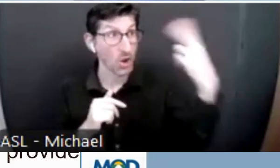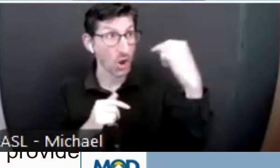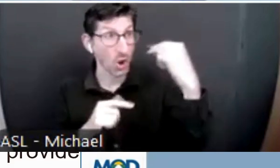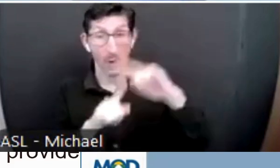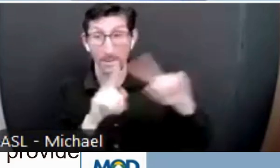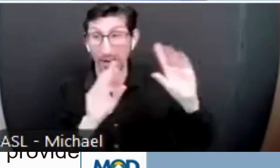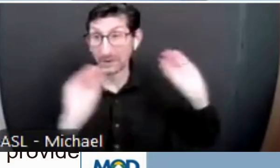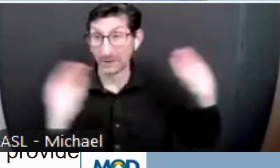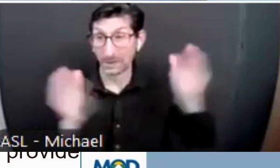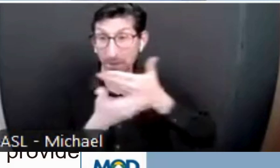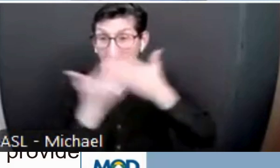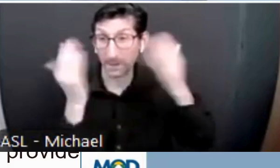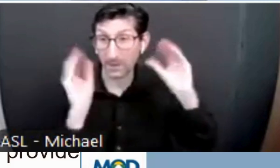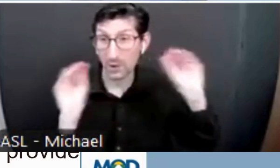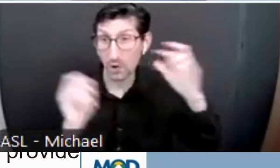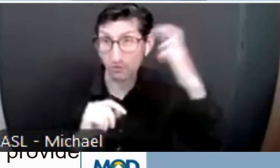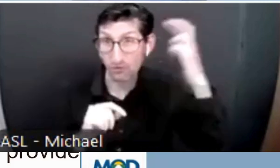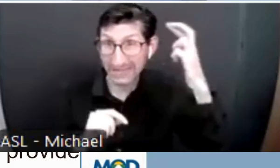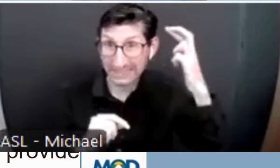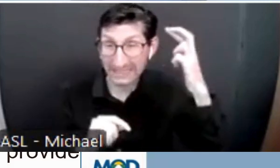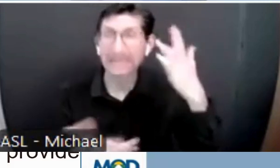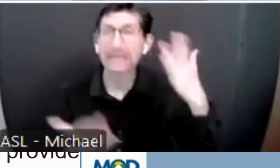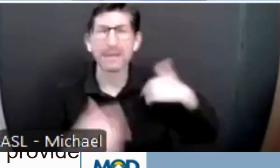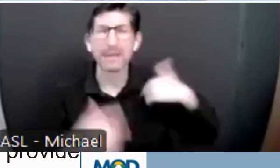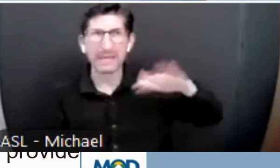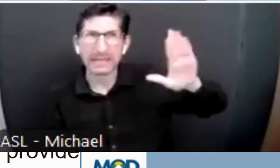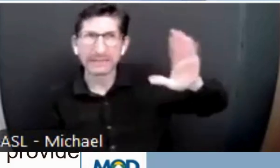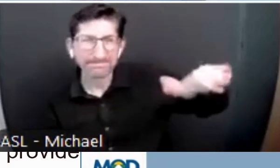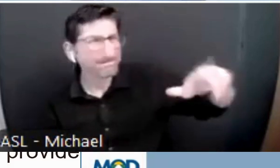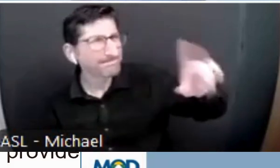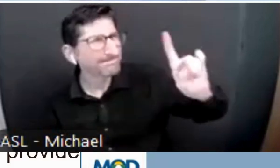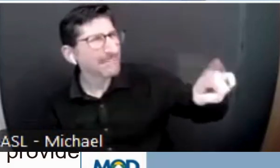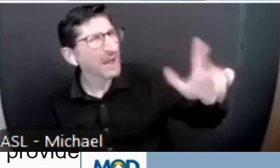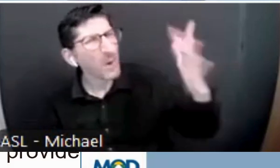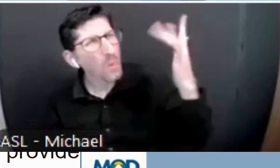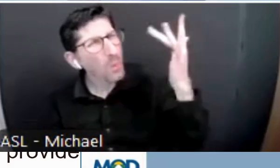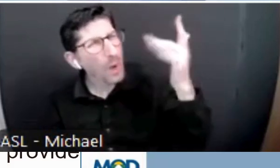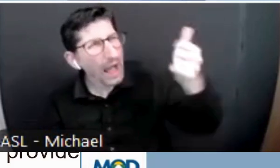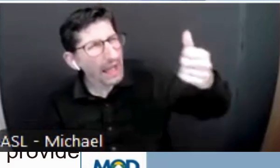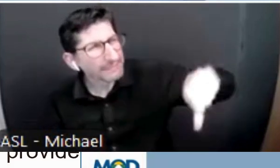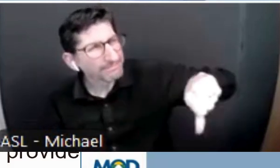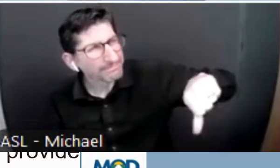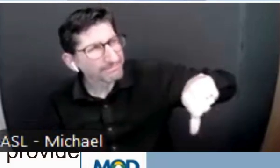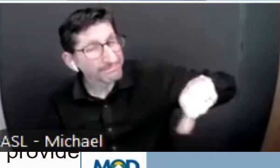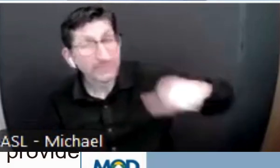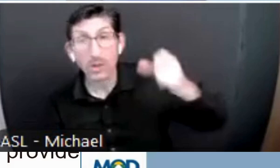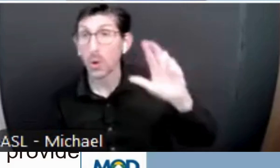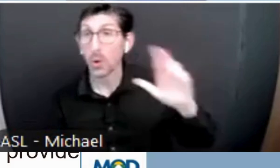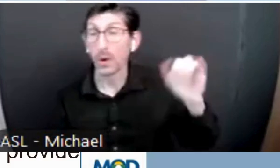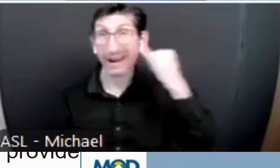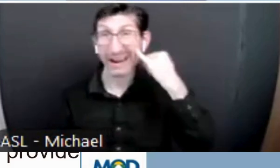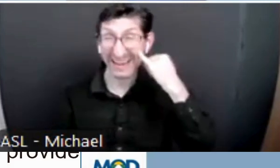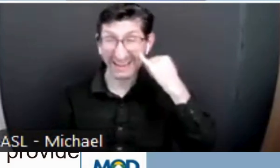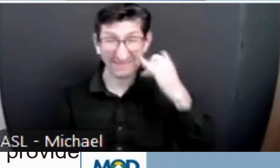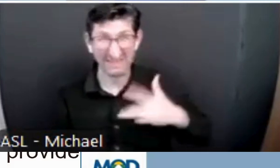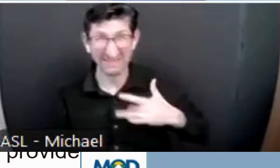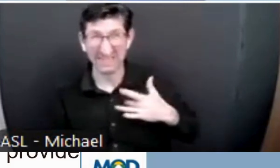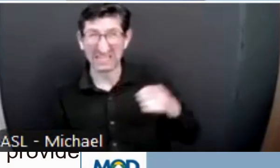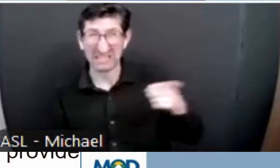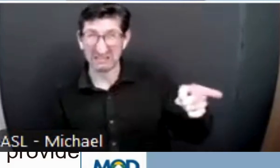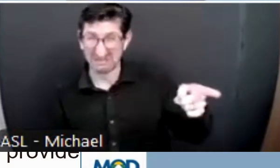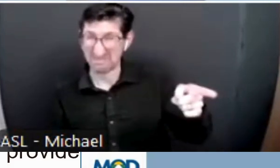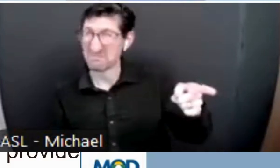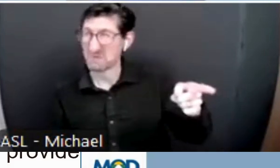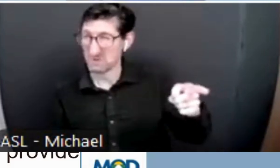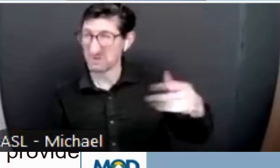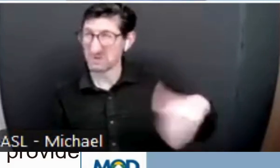maybe there's another reason to reach back out and ask. Or maybe you feel like they're very firm on their decision and there isn't anything left for you